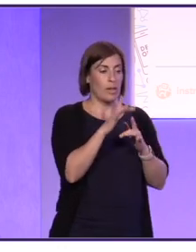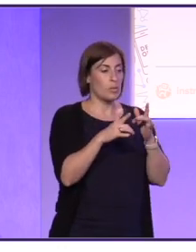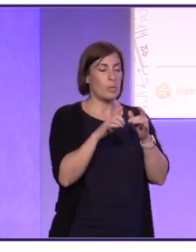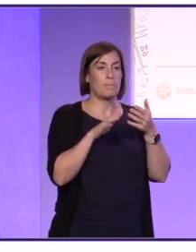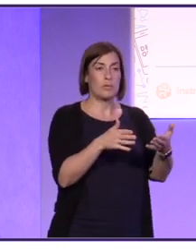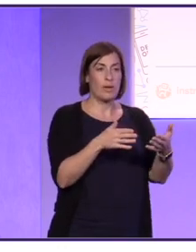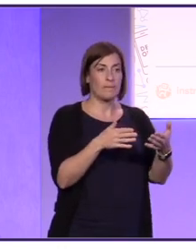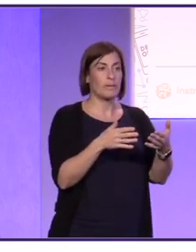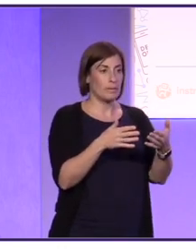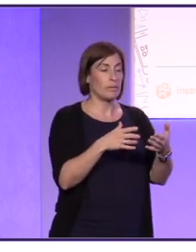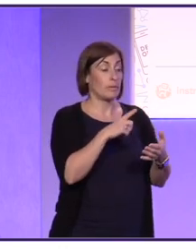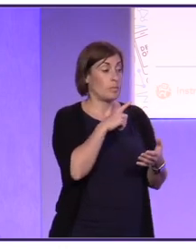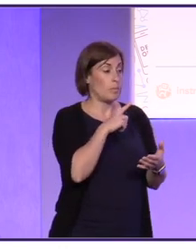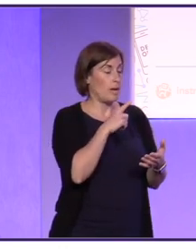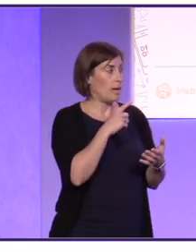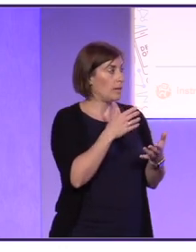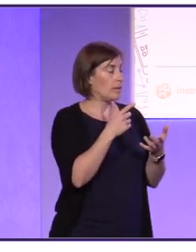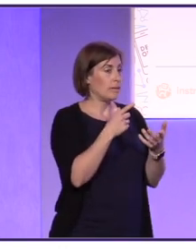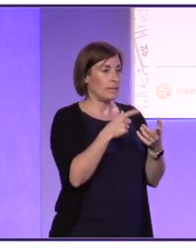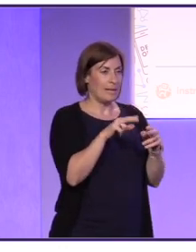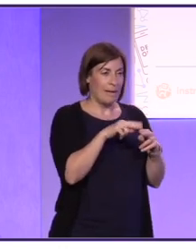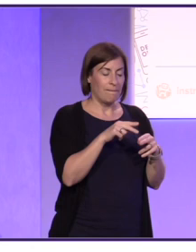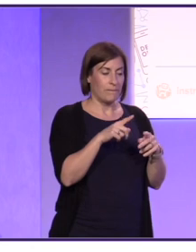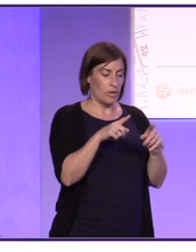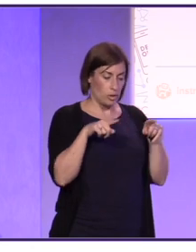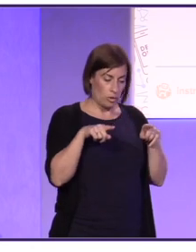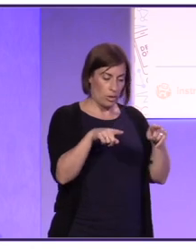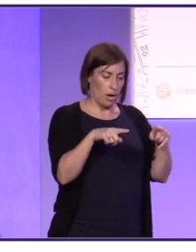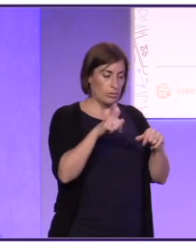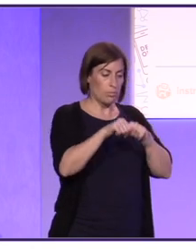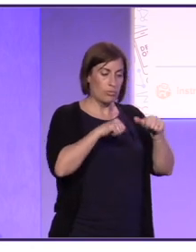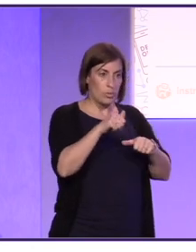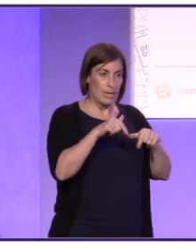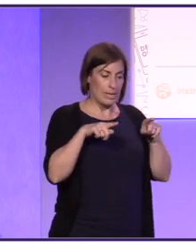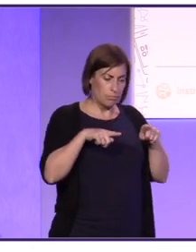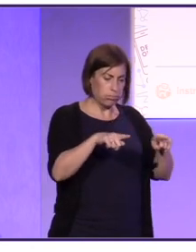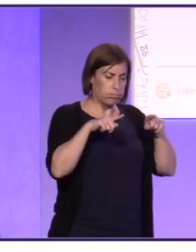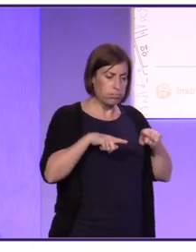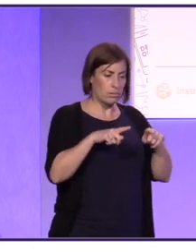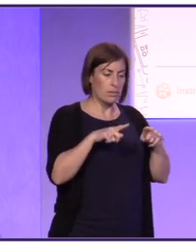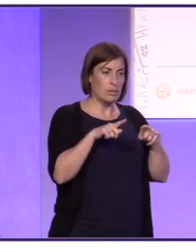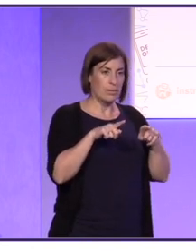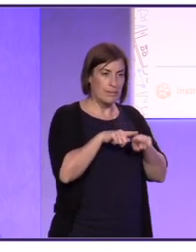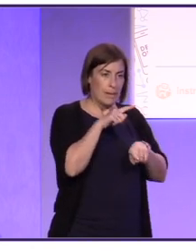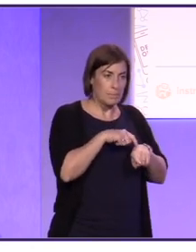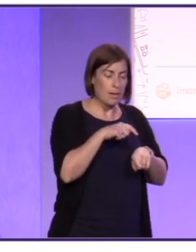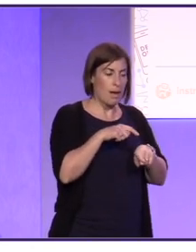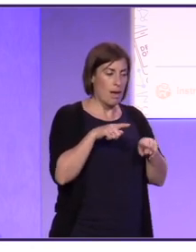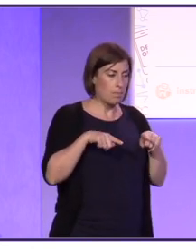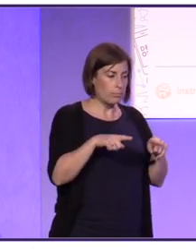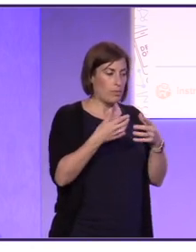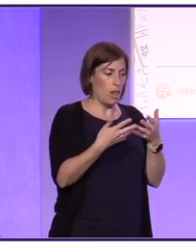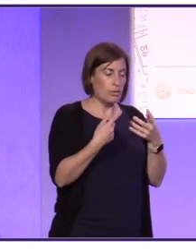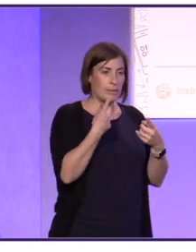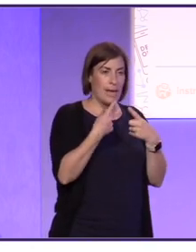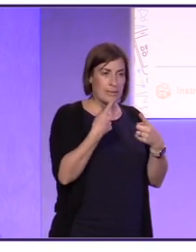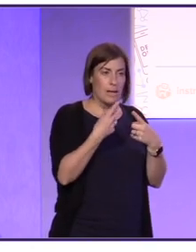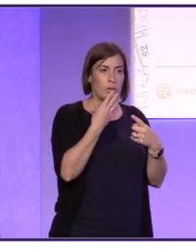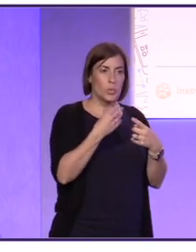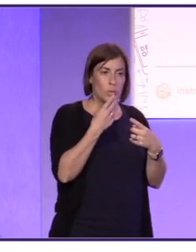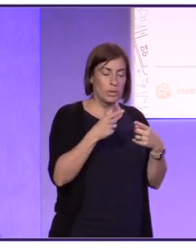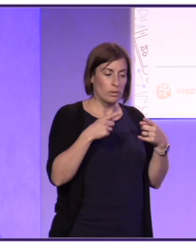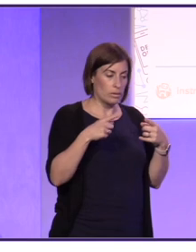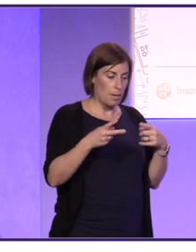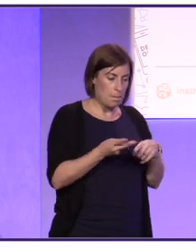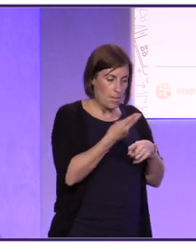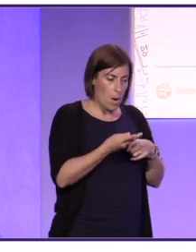But when you get into highly concurrent processes that are consuming large amounts of data, you sometimes just see some